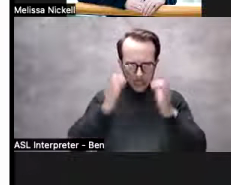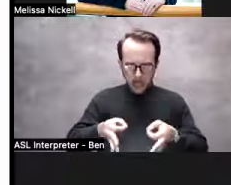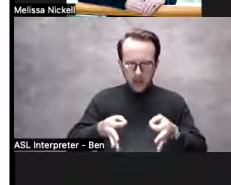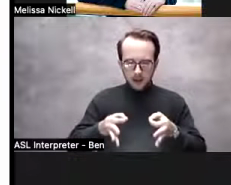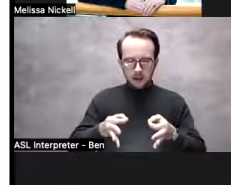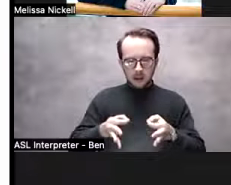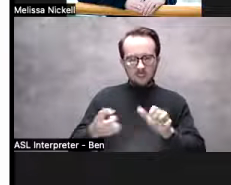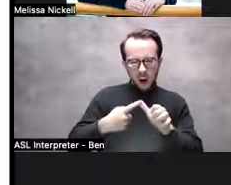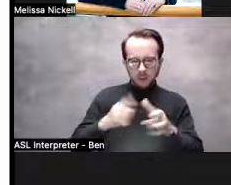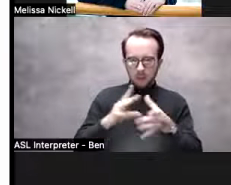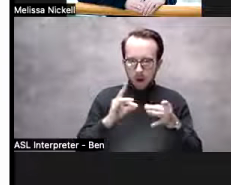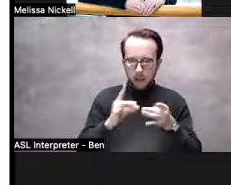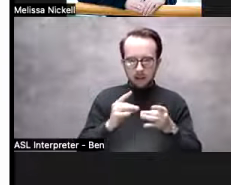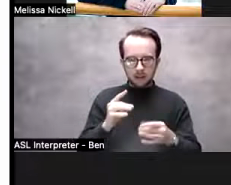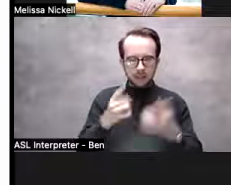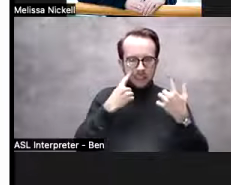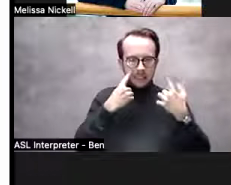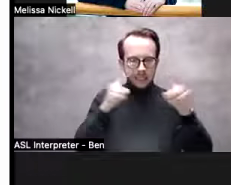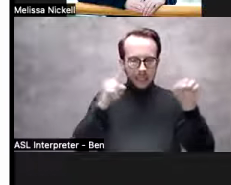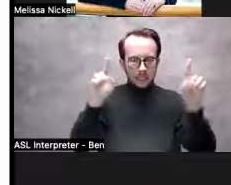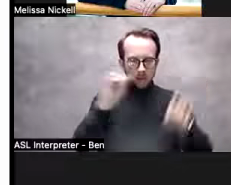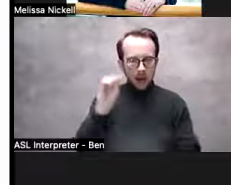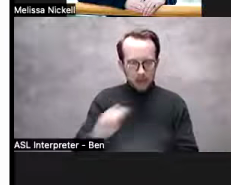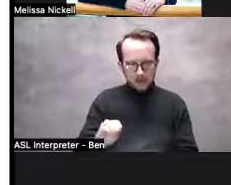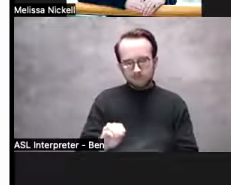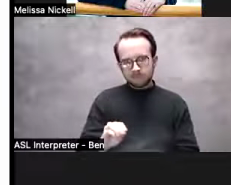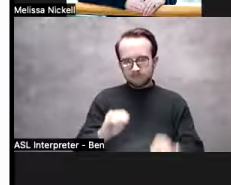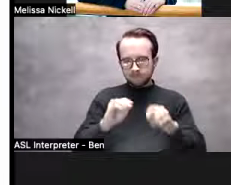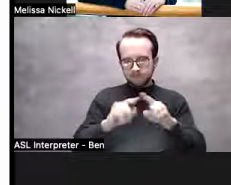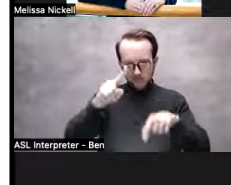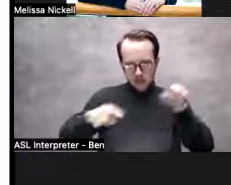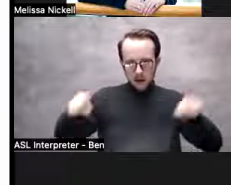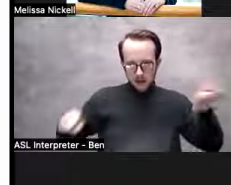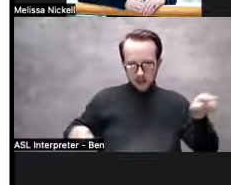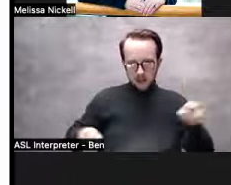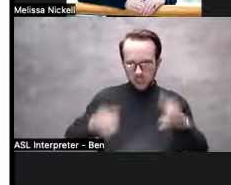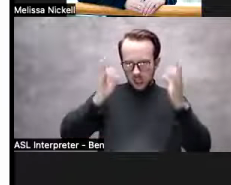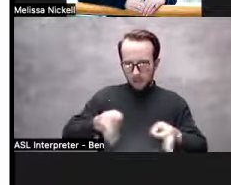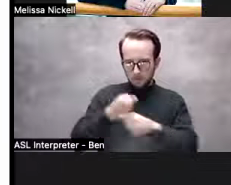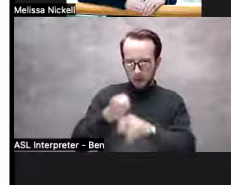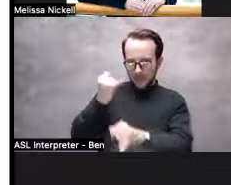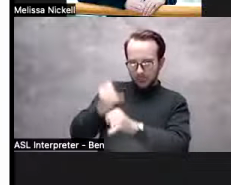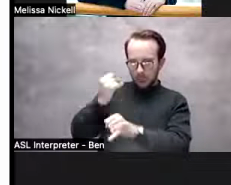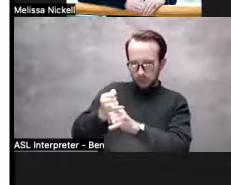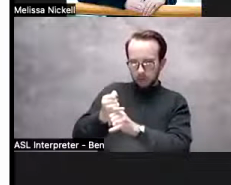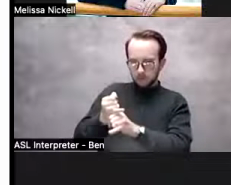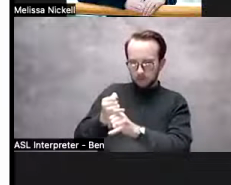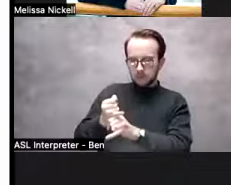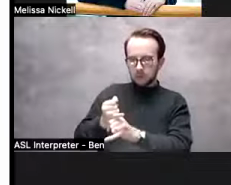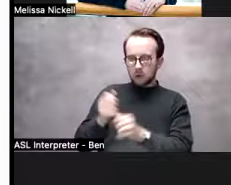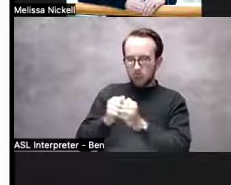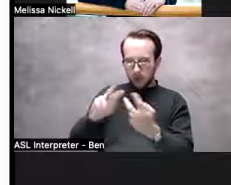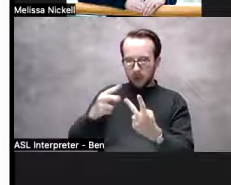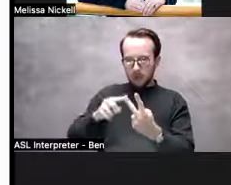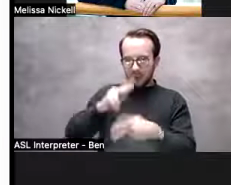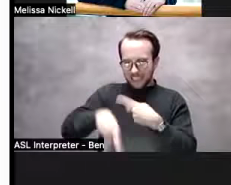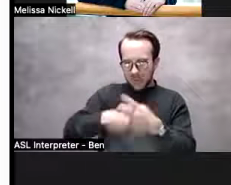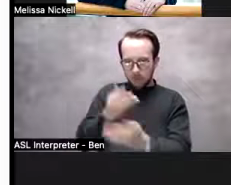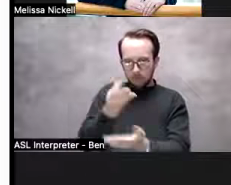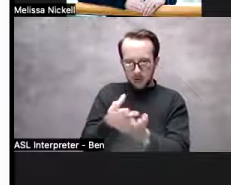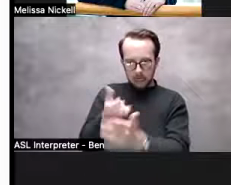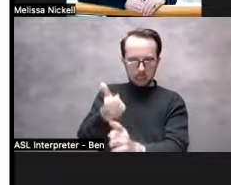success rates vary. They're determined by the institute as well as the type of funding mechanism itself. Now there's,